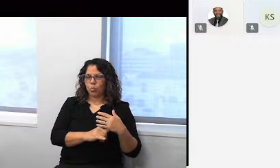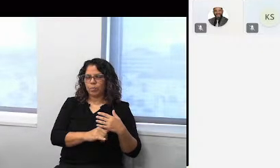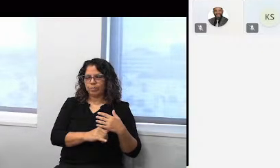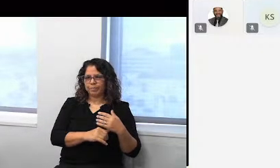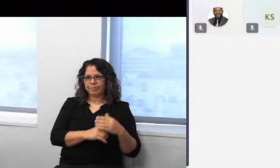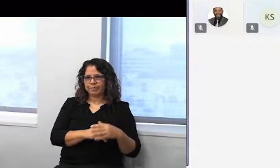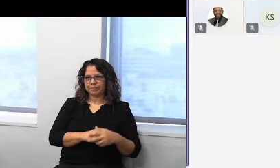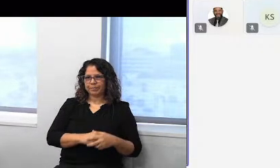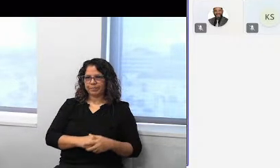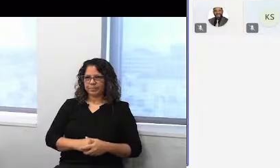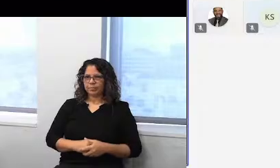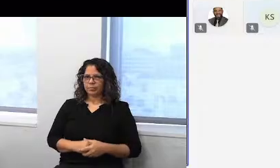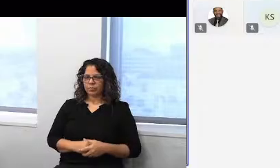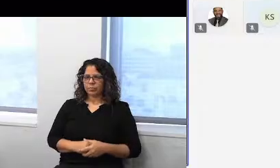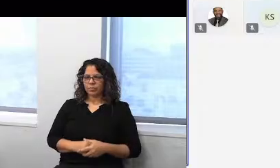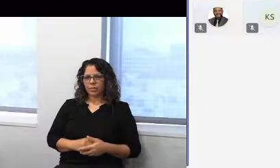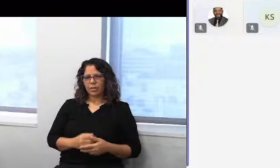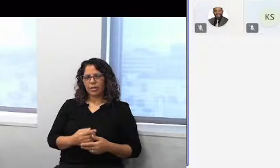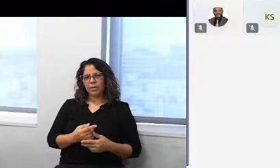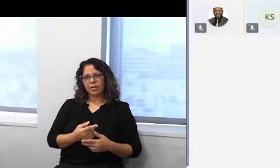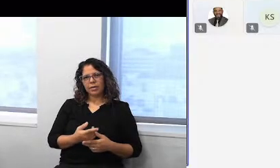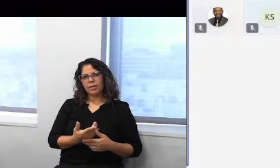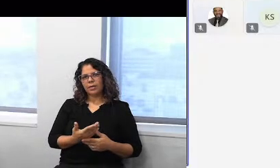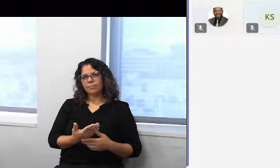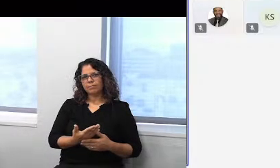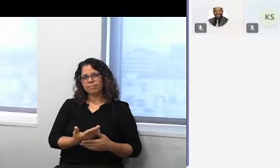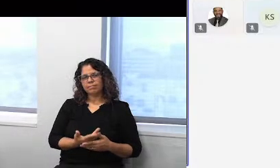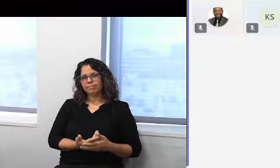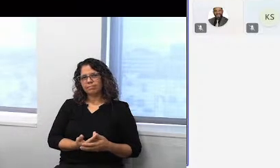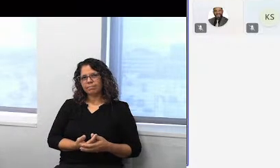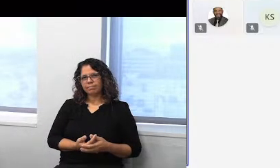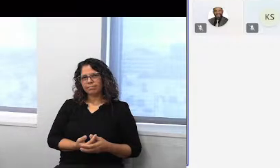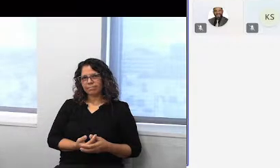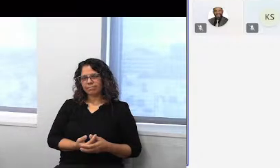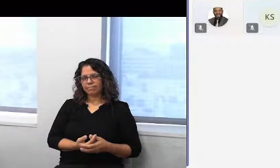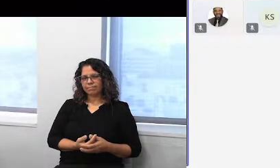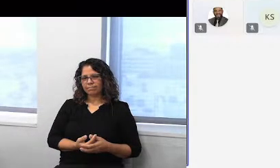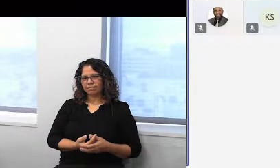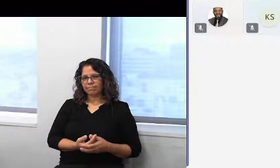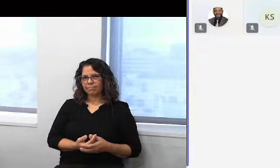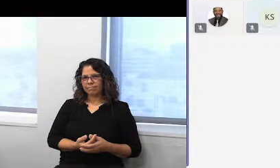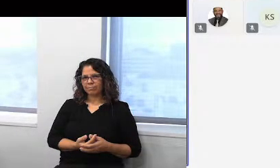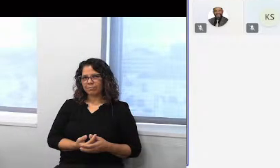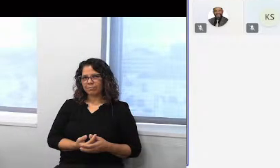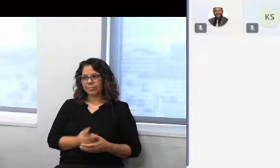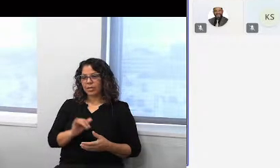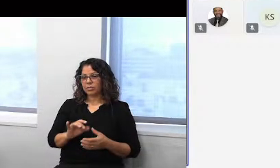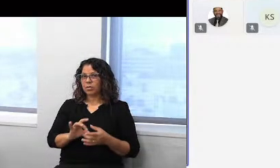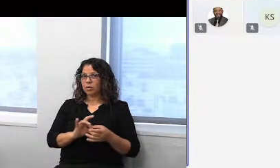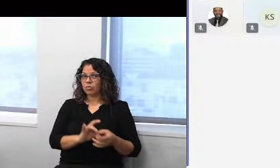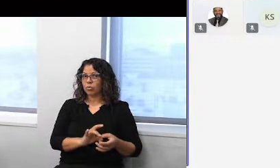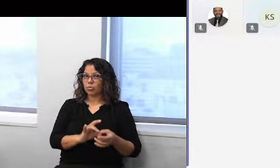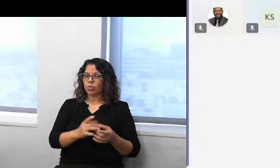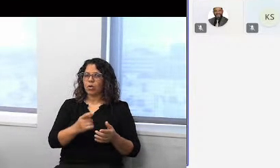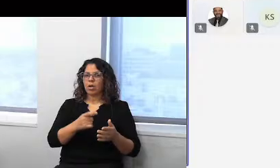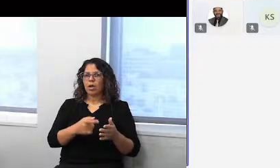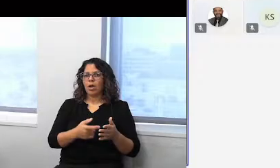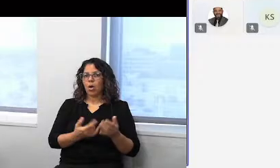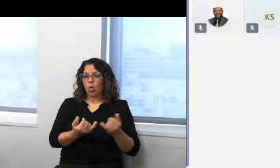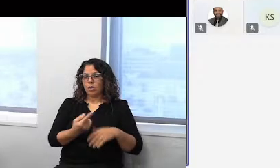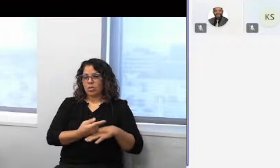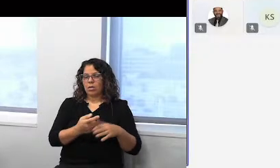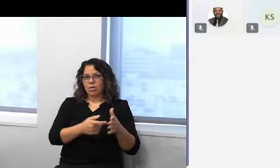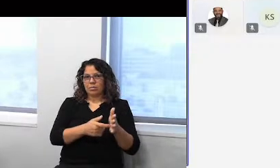the storage requirements that are now imposed on any project, renewable project that's interconnecting to the